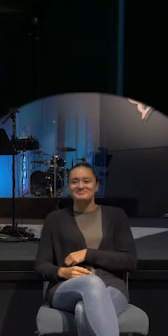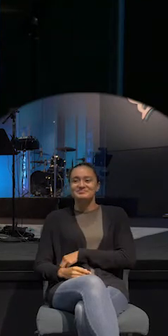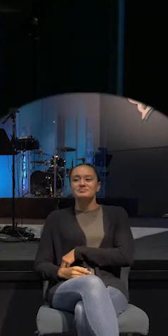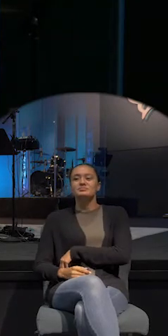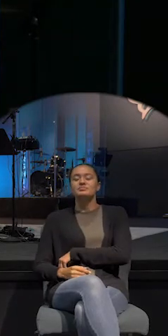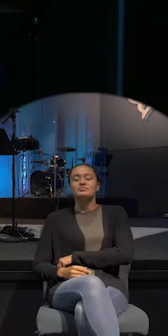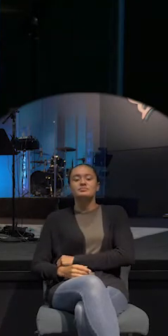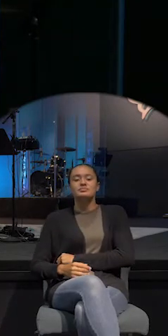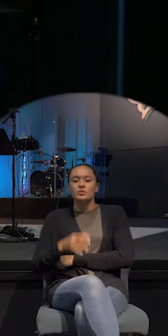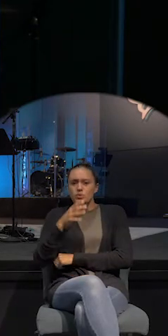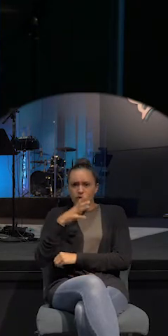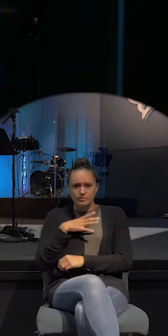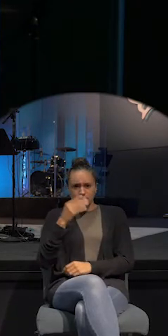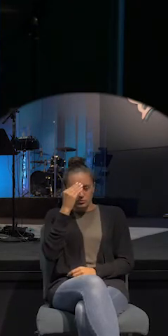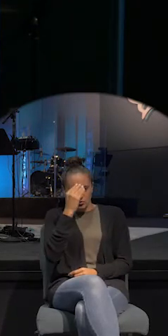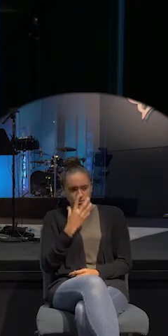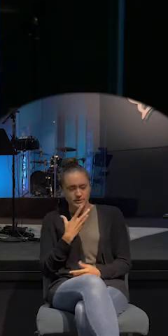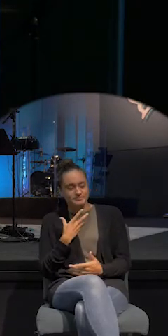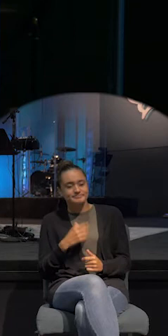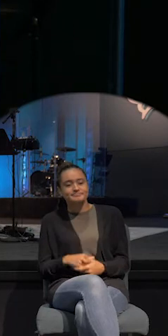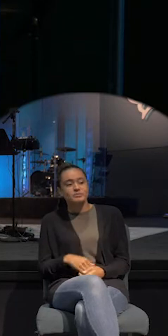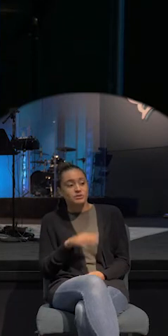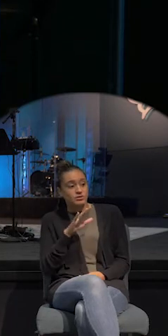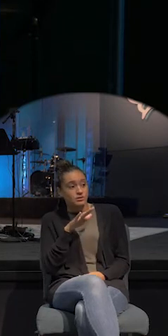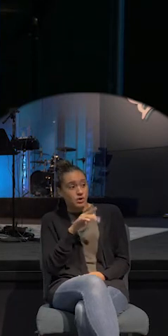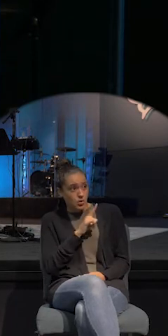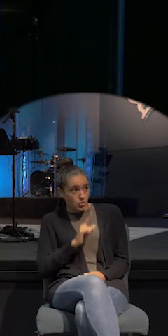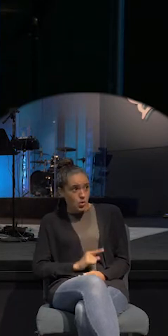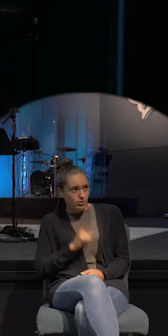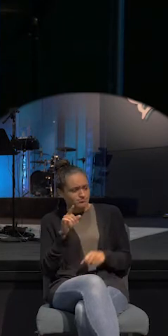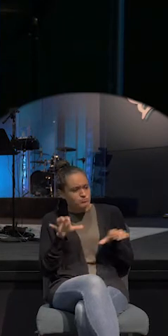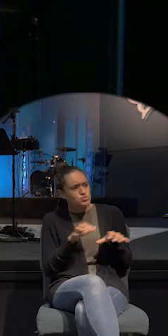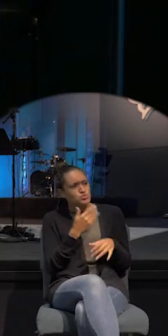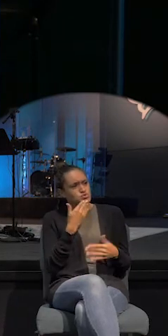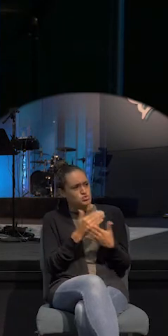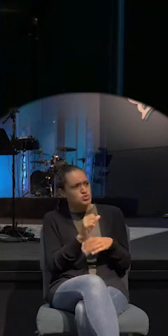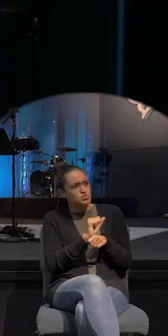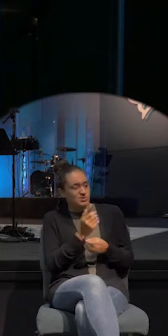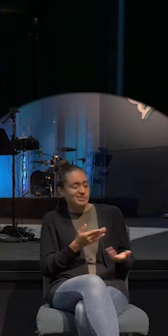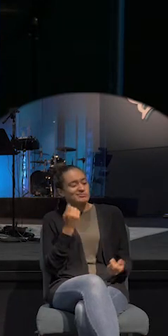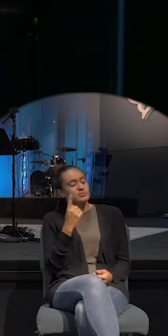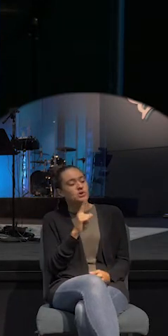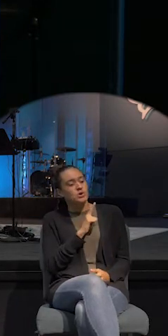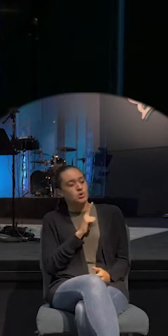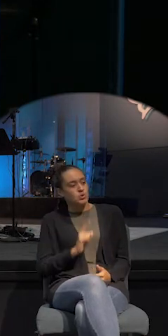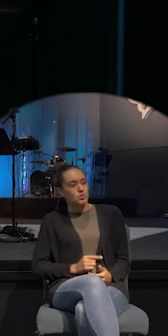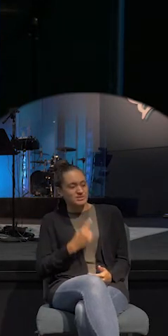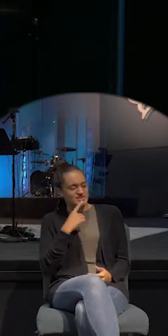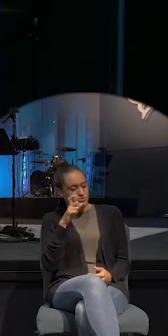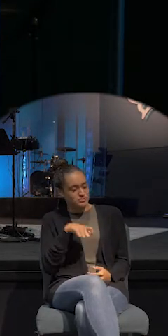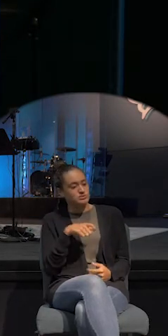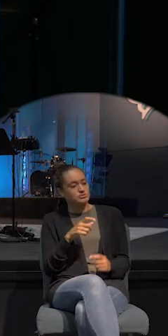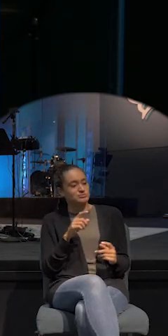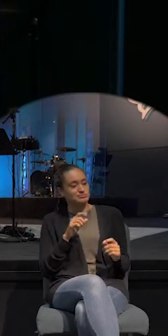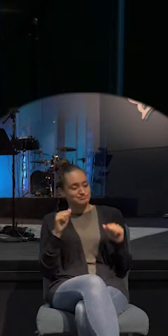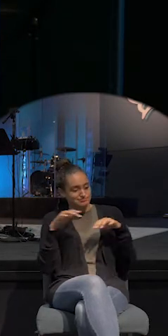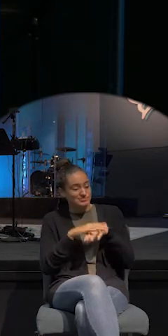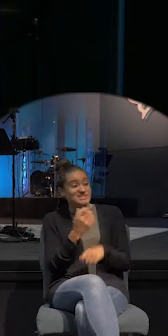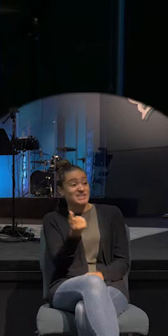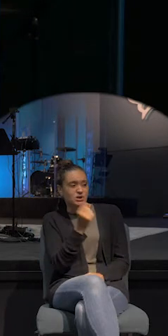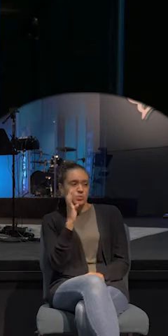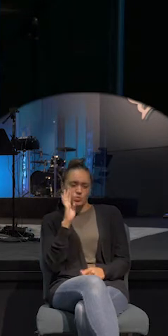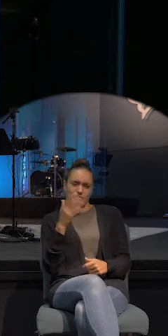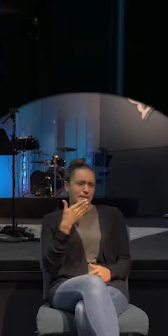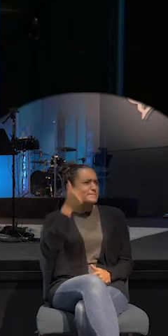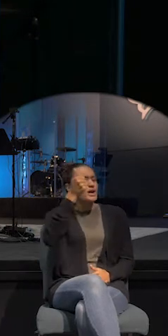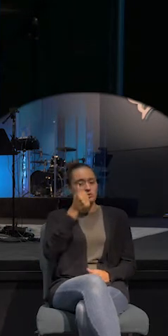She said, the Lord is doing a good work here, but God says that you need to meet on the Sabbath and Saturday, and He'll do a